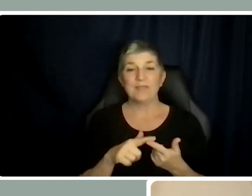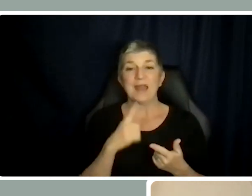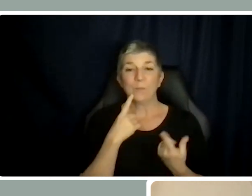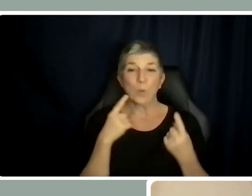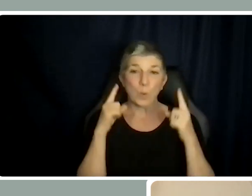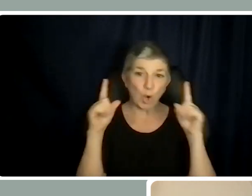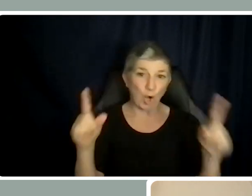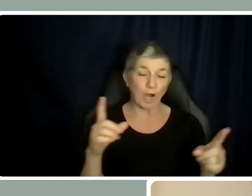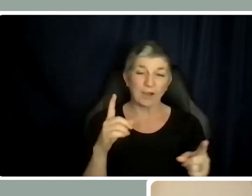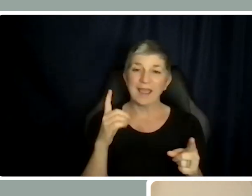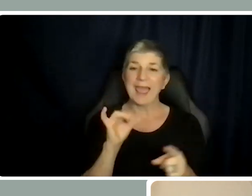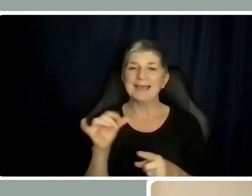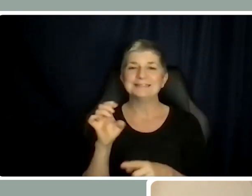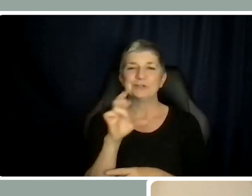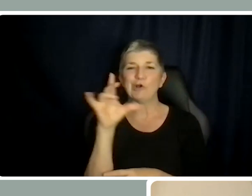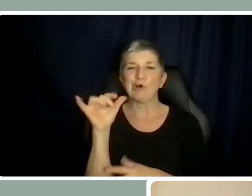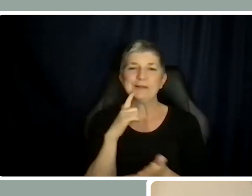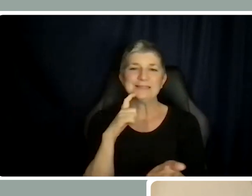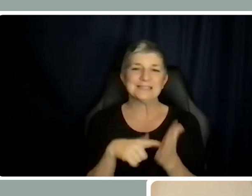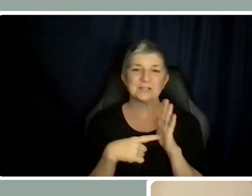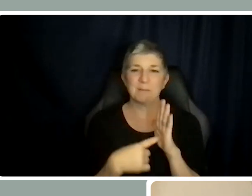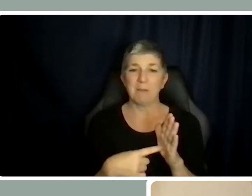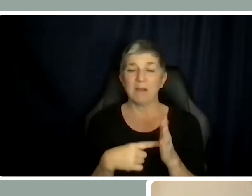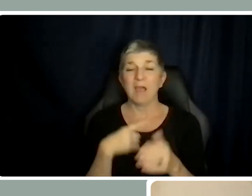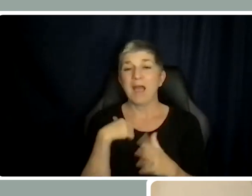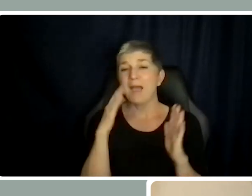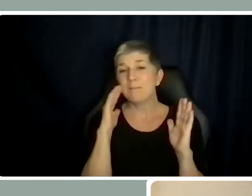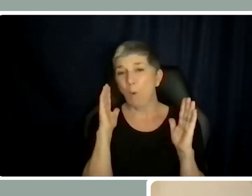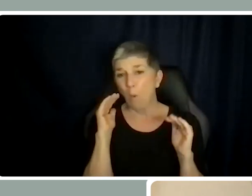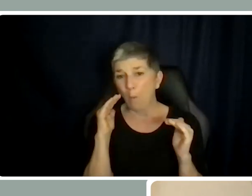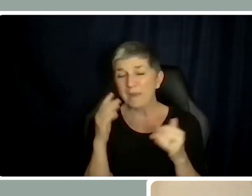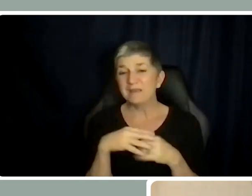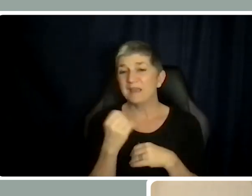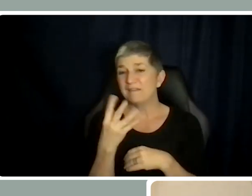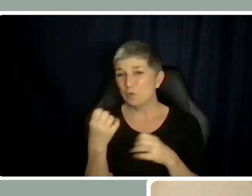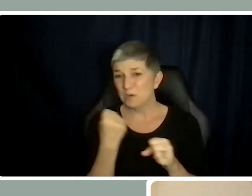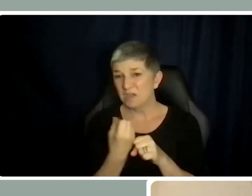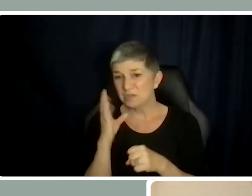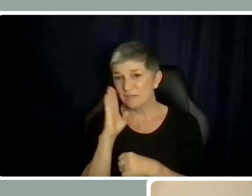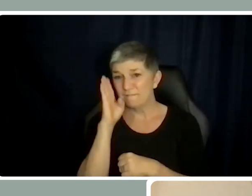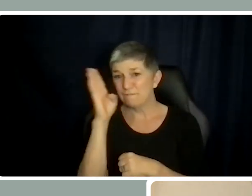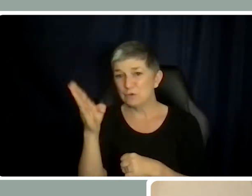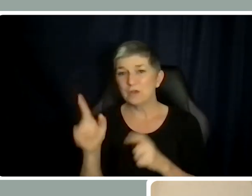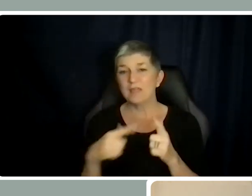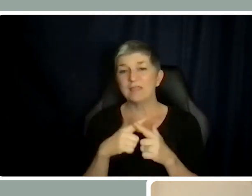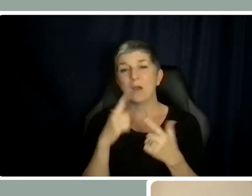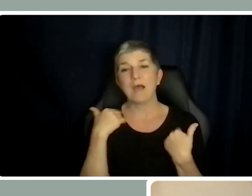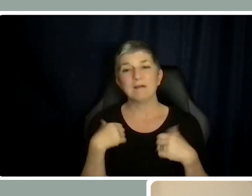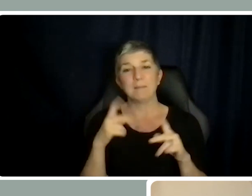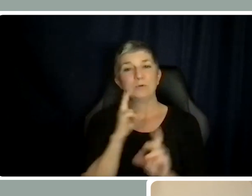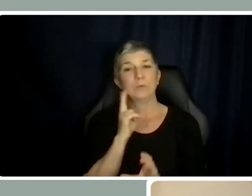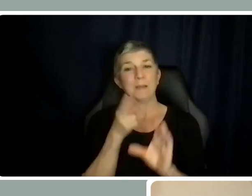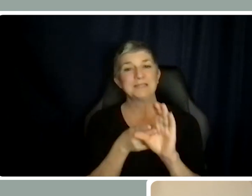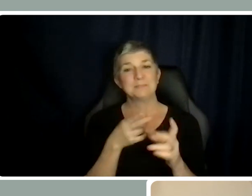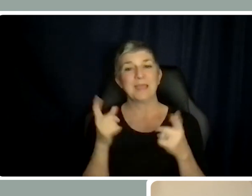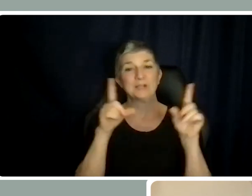which is be that early detection marker. So I think in the next couple of few years, there will be an opportunity to participate in trials